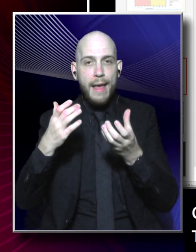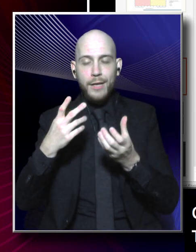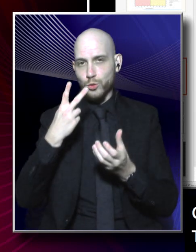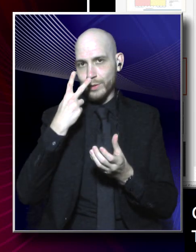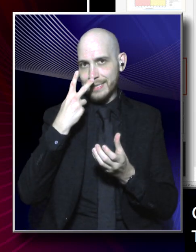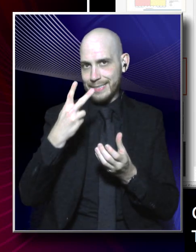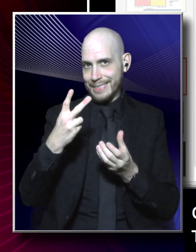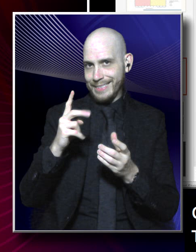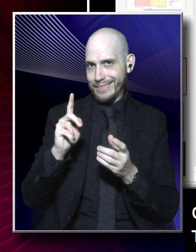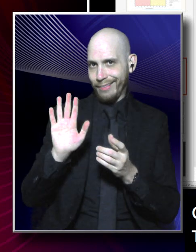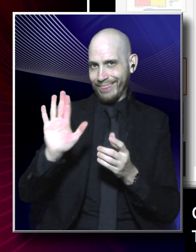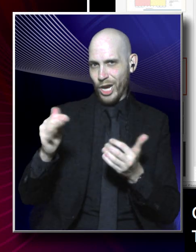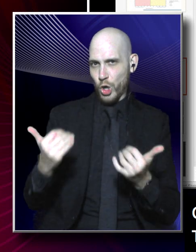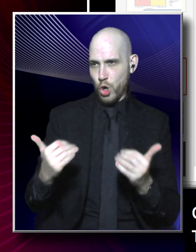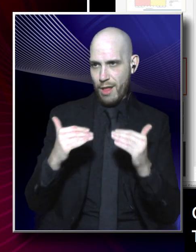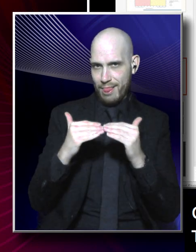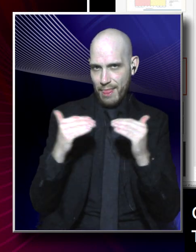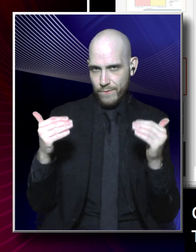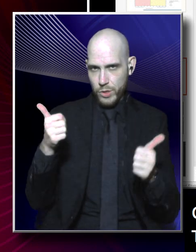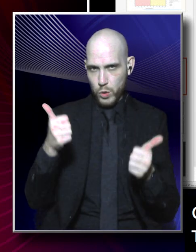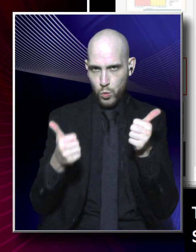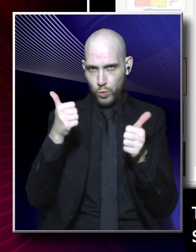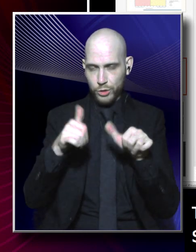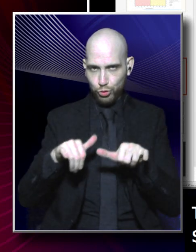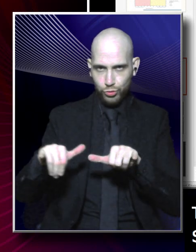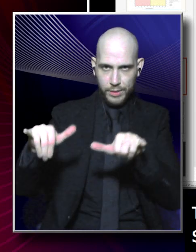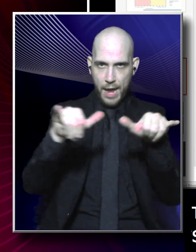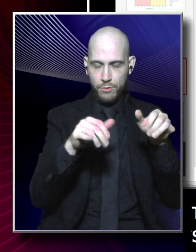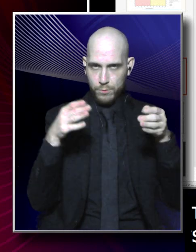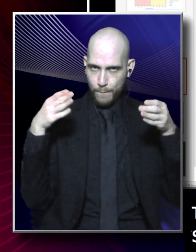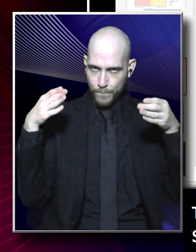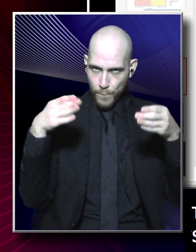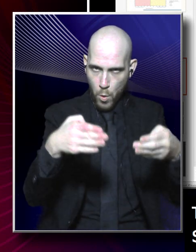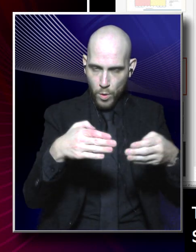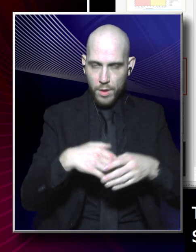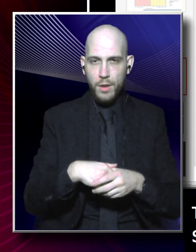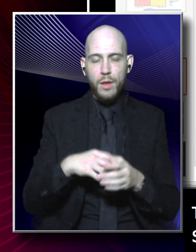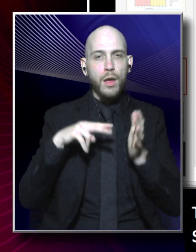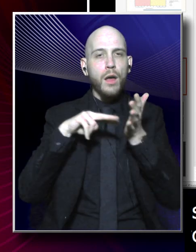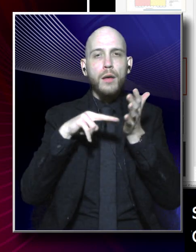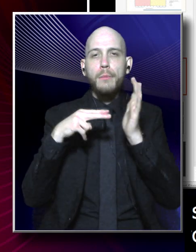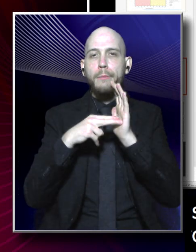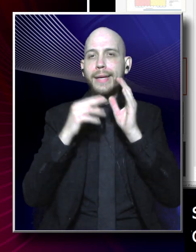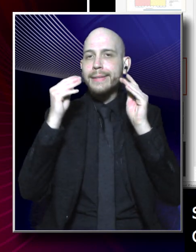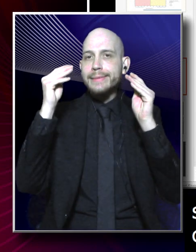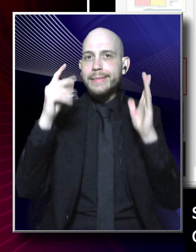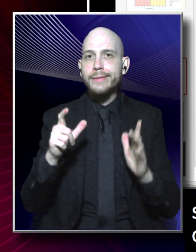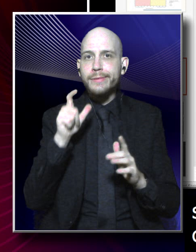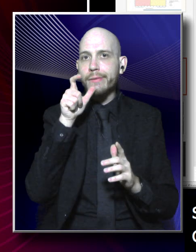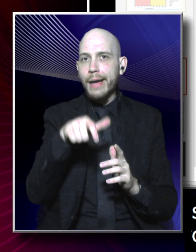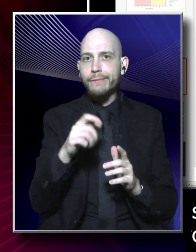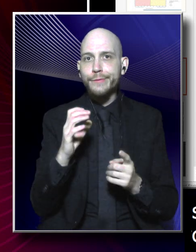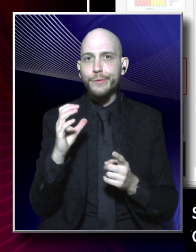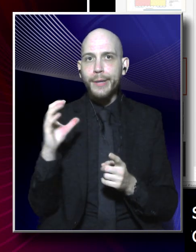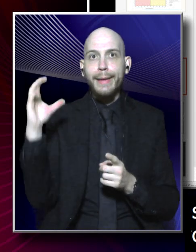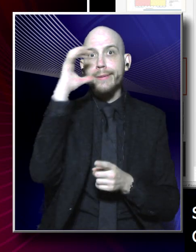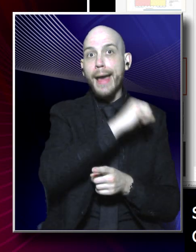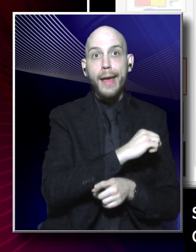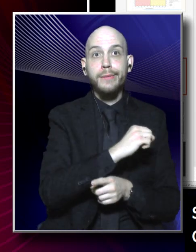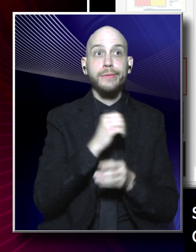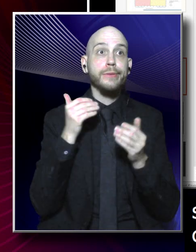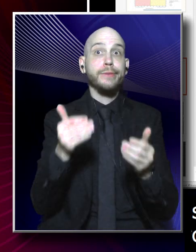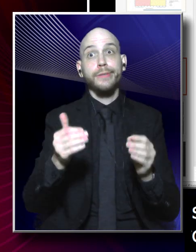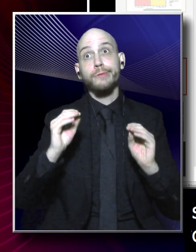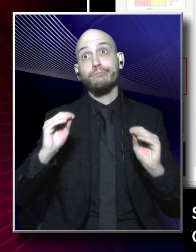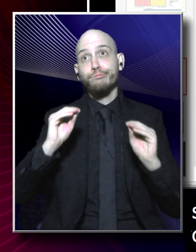standards to focus on. So again, it kind of takes the guessing game away from the teachers. It really lets them know here are some areas that you want to focus on to get the